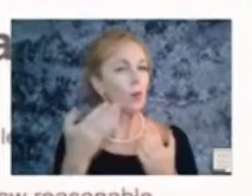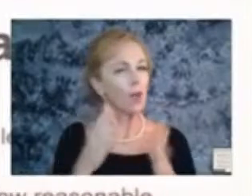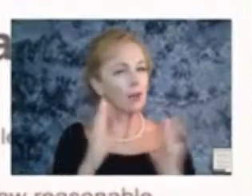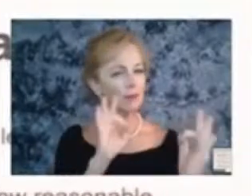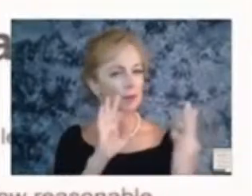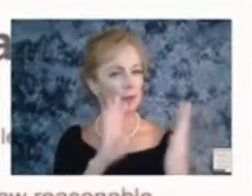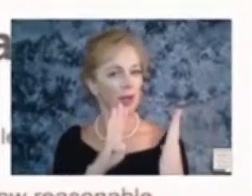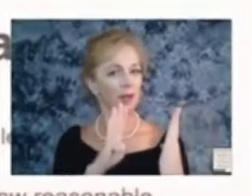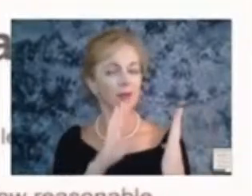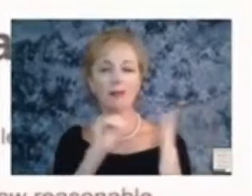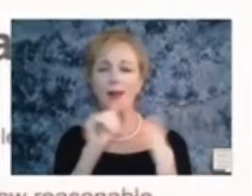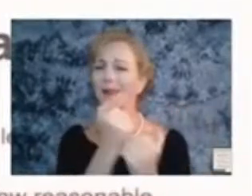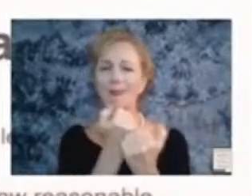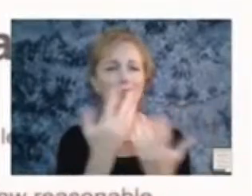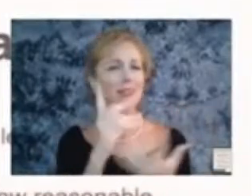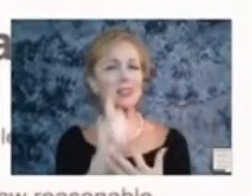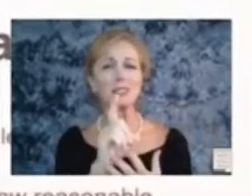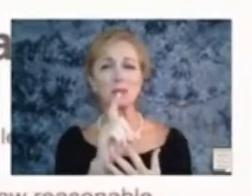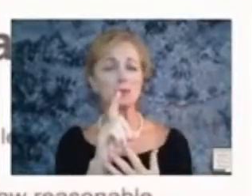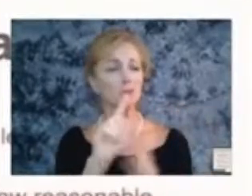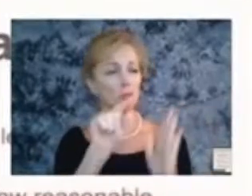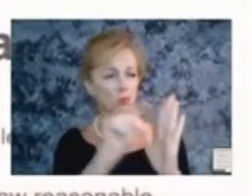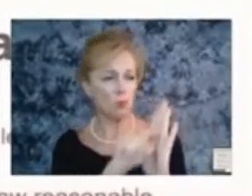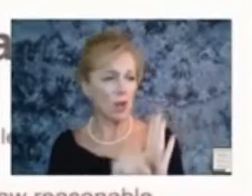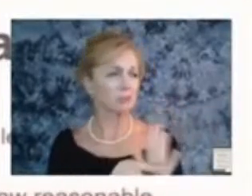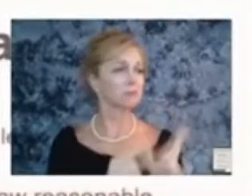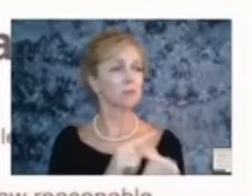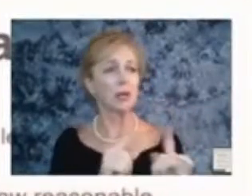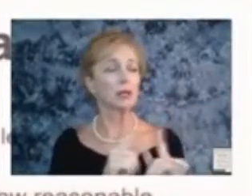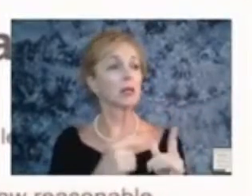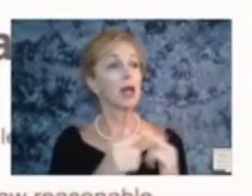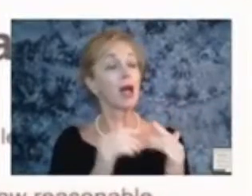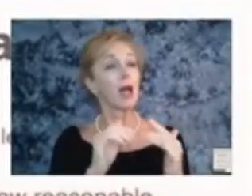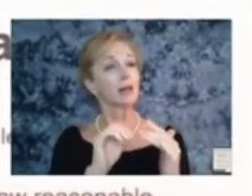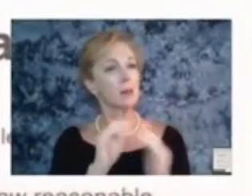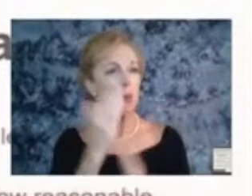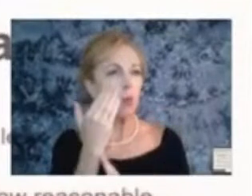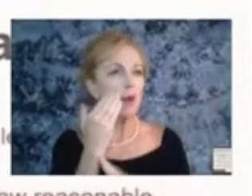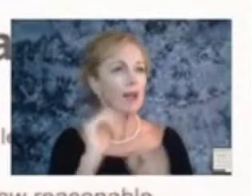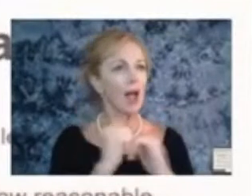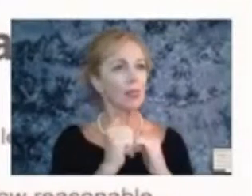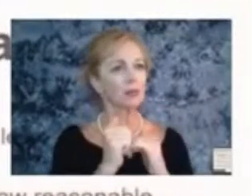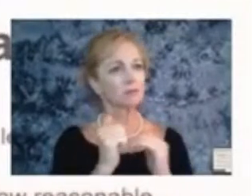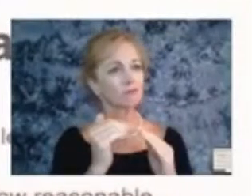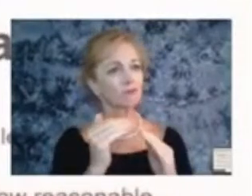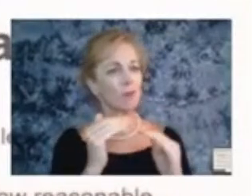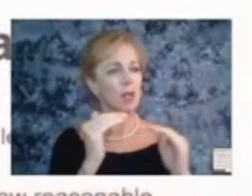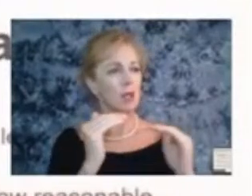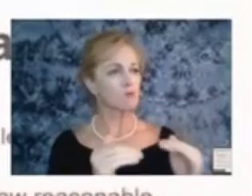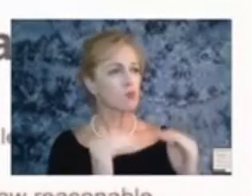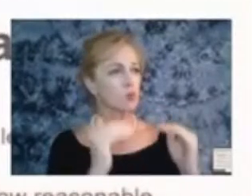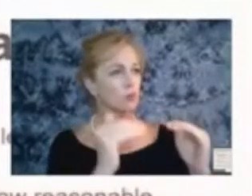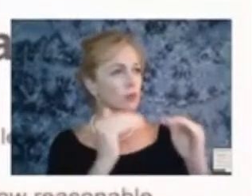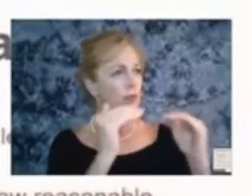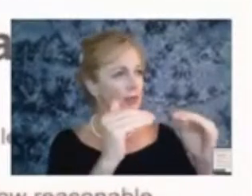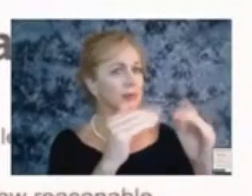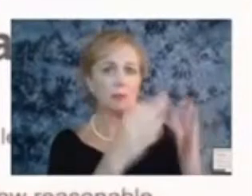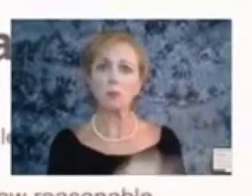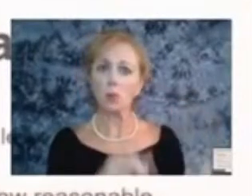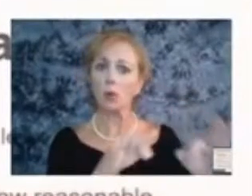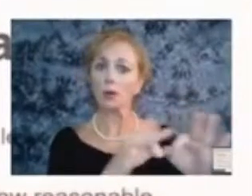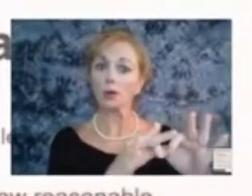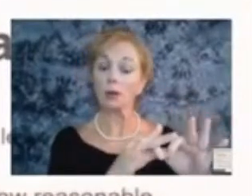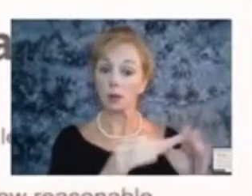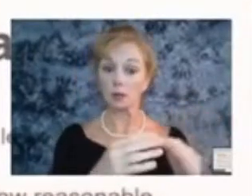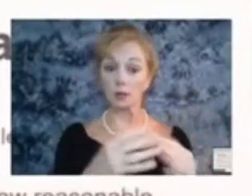be graded. Having students make sure that they are aware of how they're prospering and progressing with standards is incredibly important. As we've had an